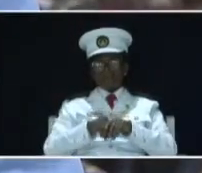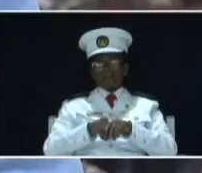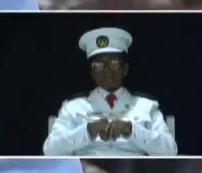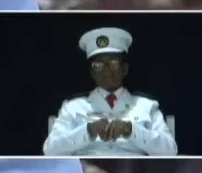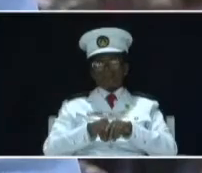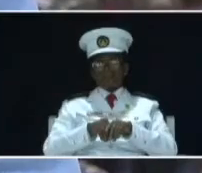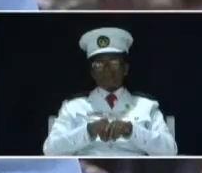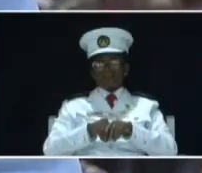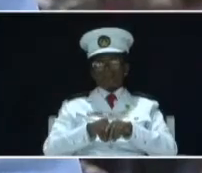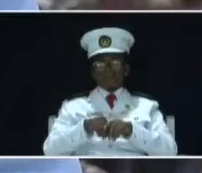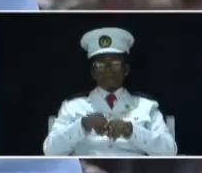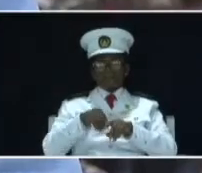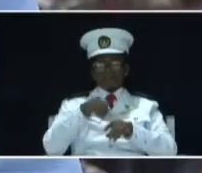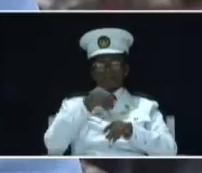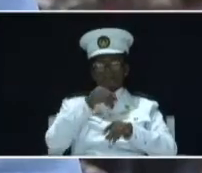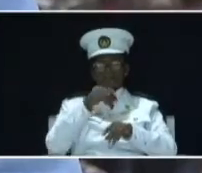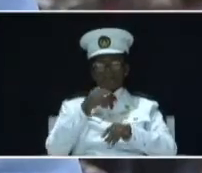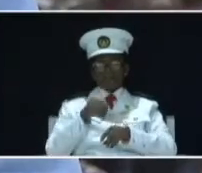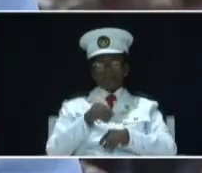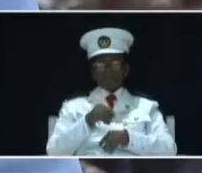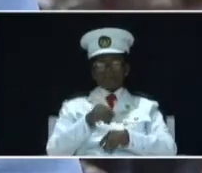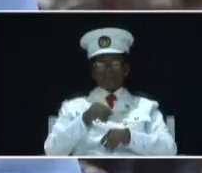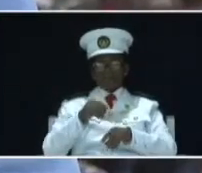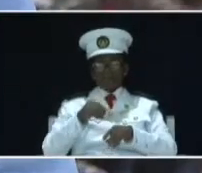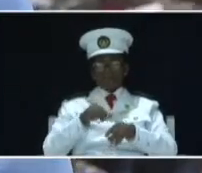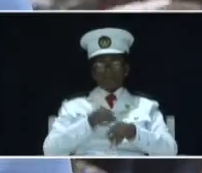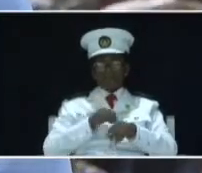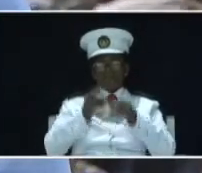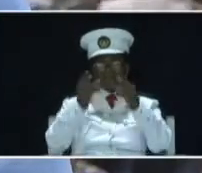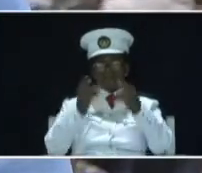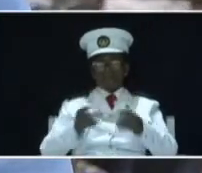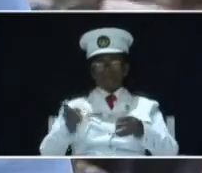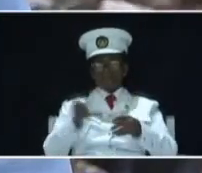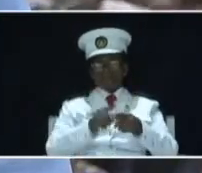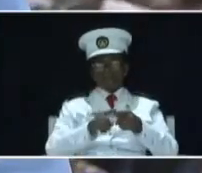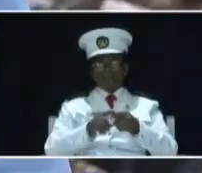Because I want you to spend some time in praying tonight.